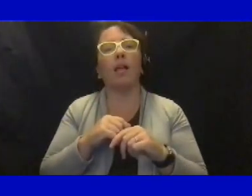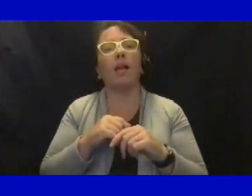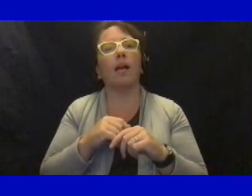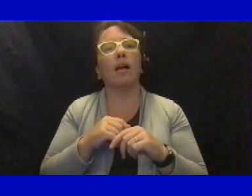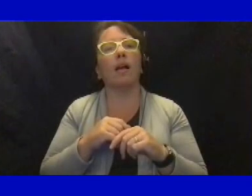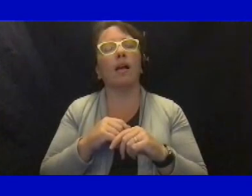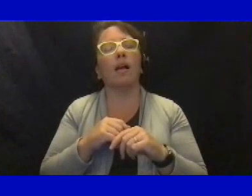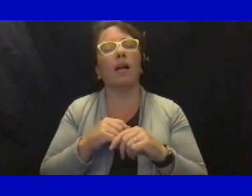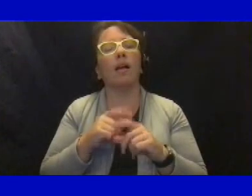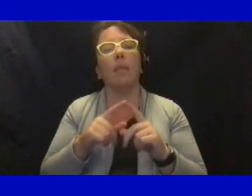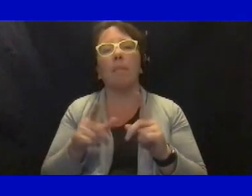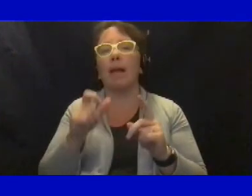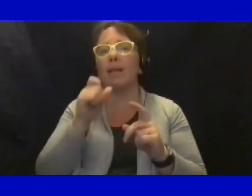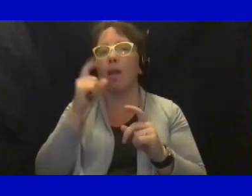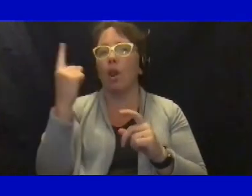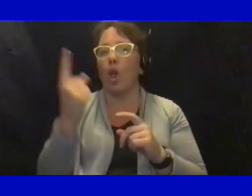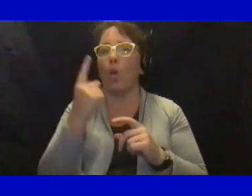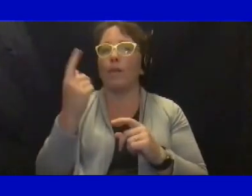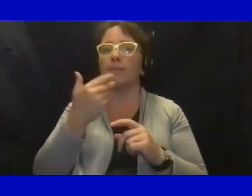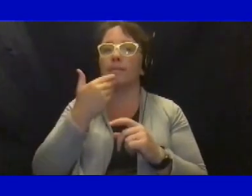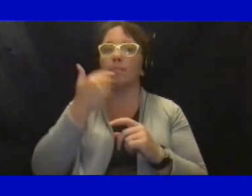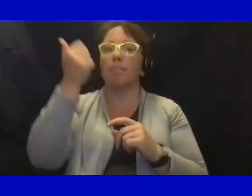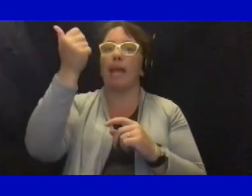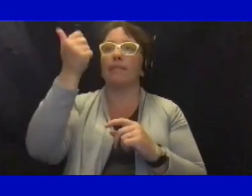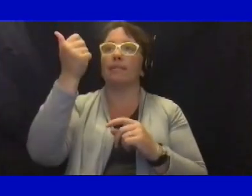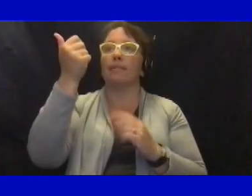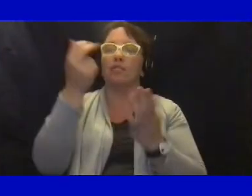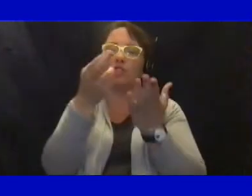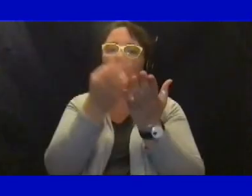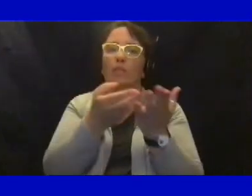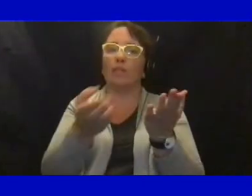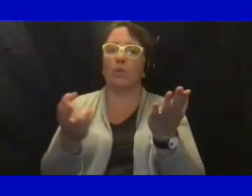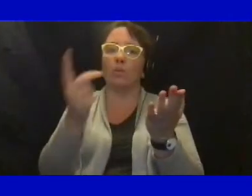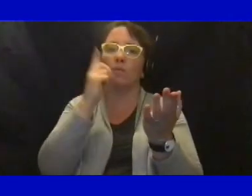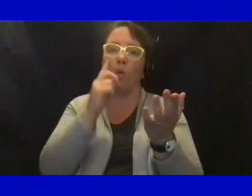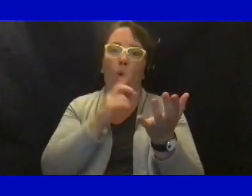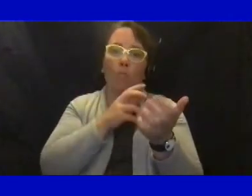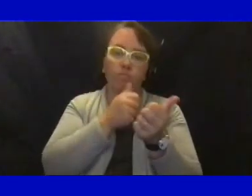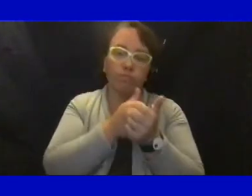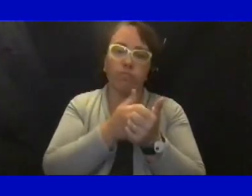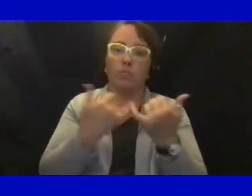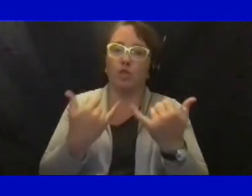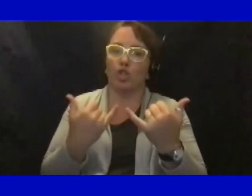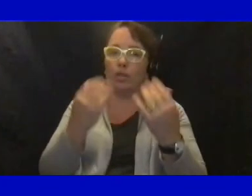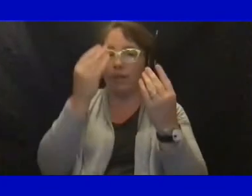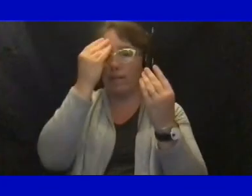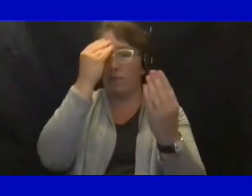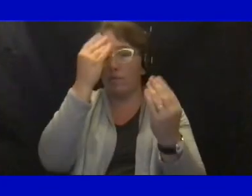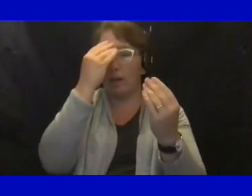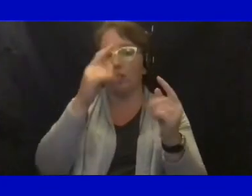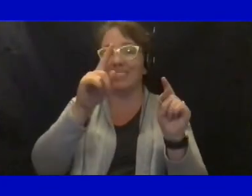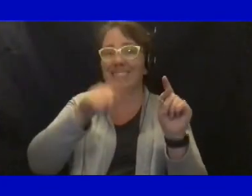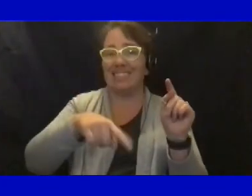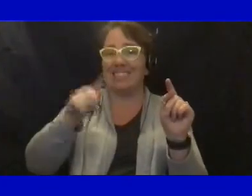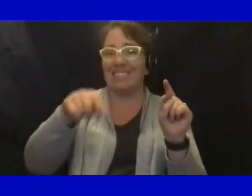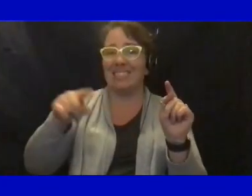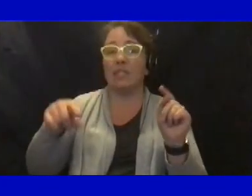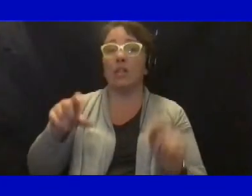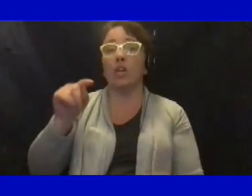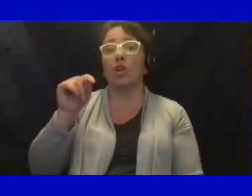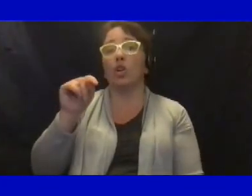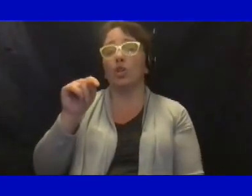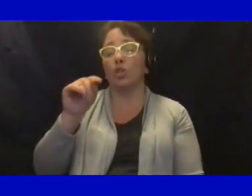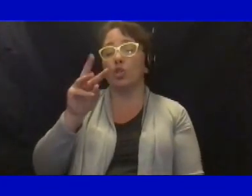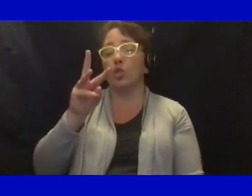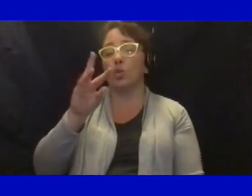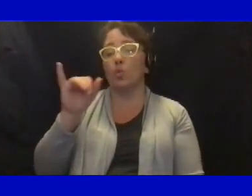not always the best source for the most up-to-date information. So Twitter is one of the tools that I recommend highly